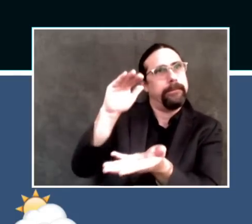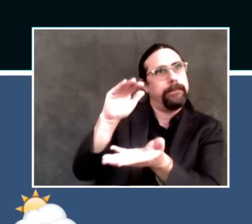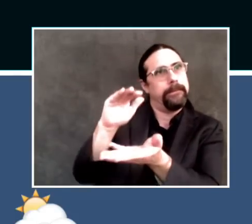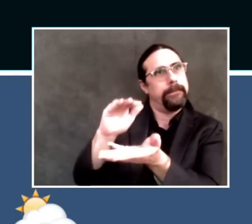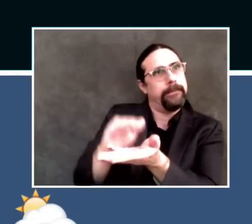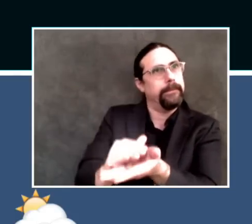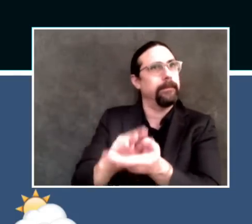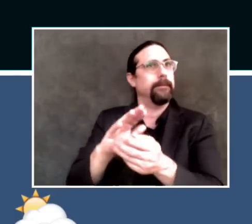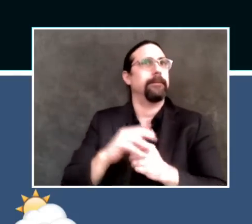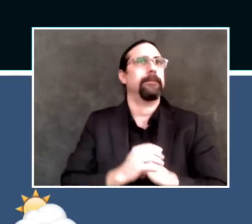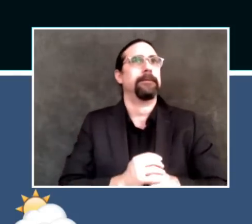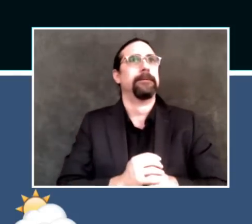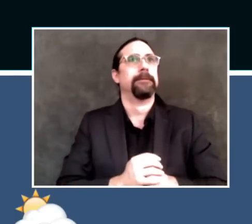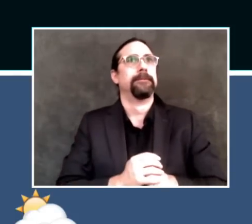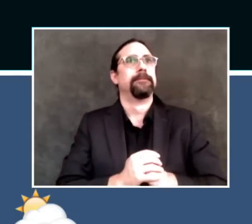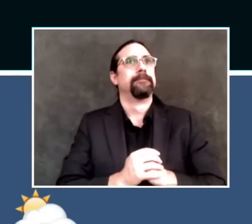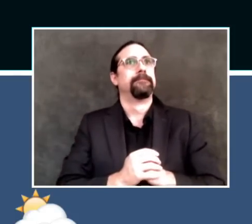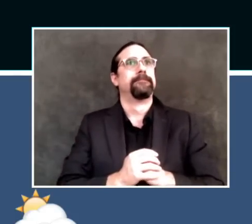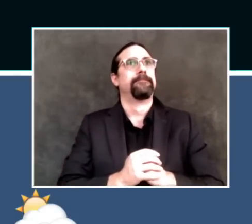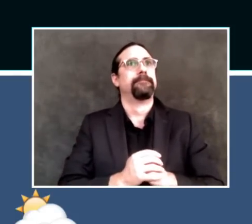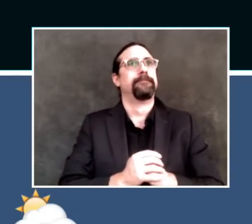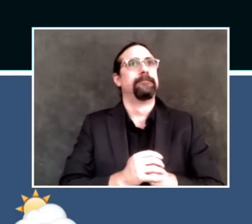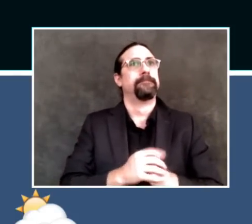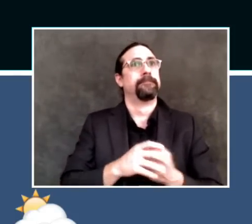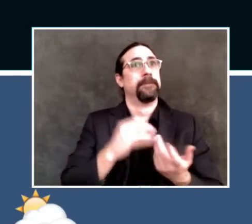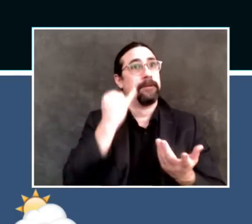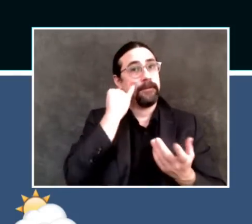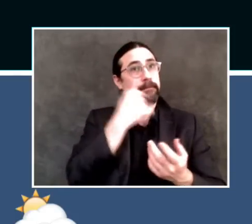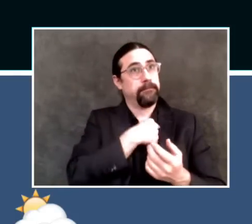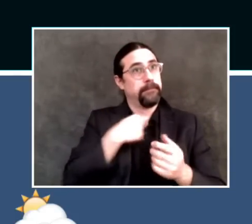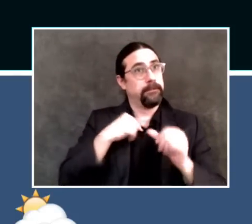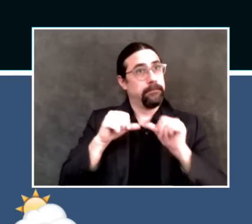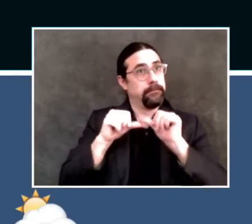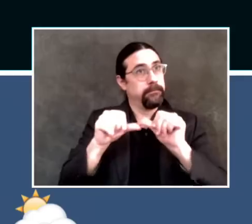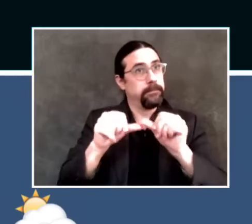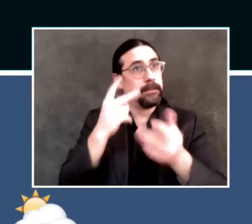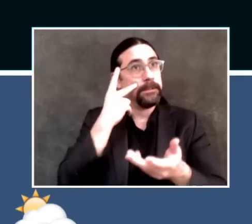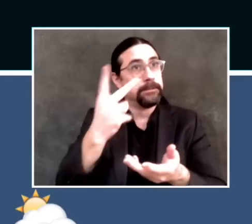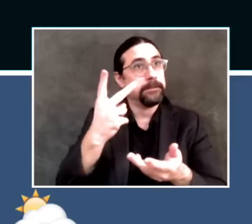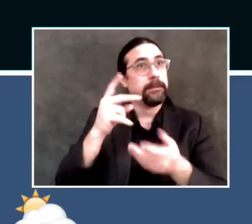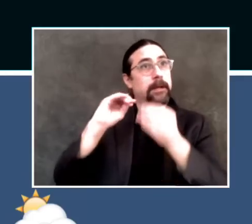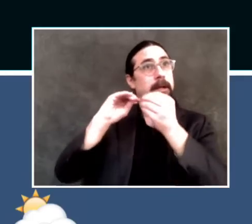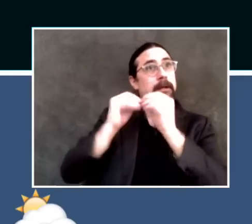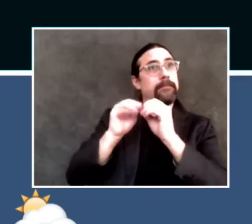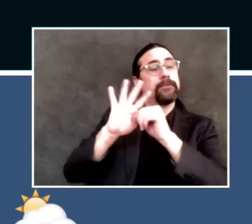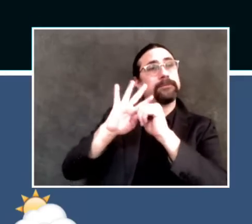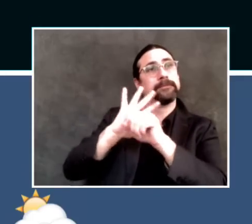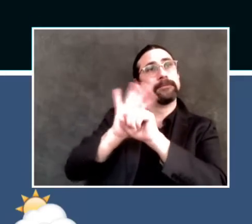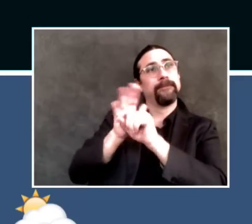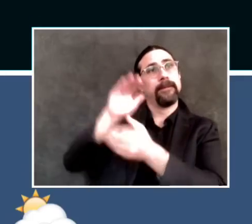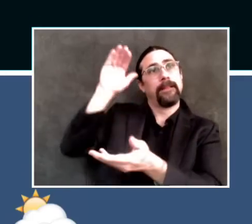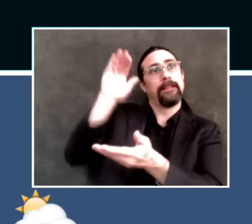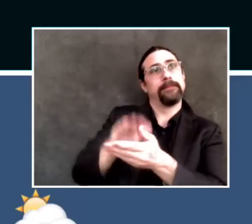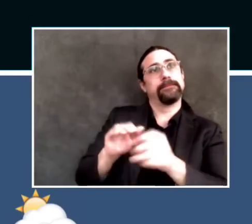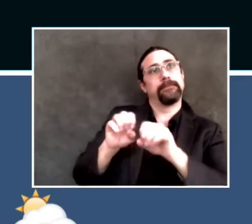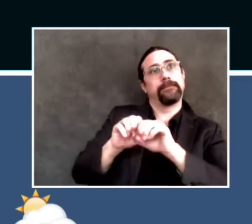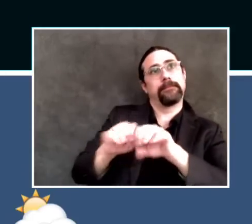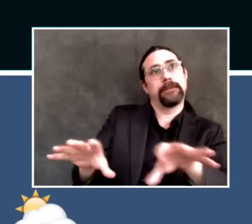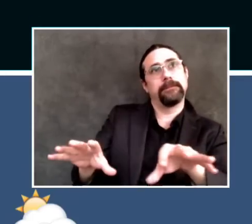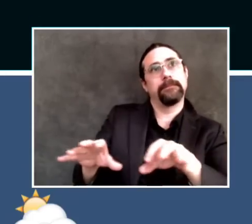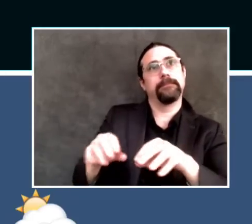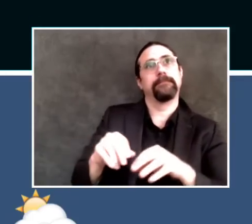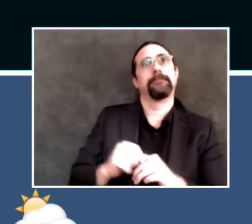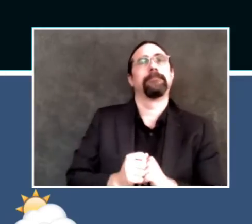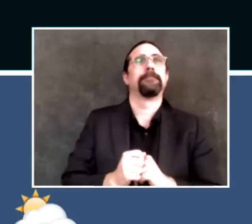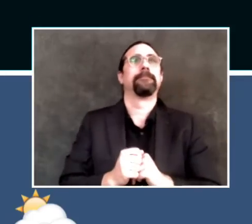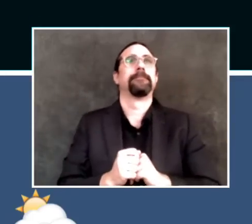all at once, but you can start to make life a little more normal, and people have to